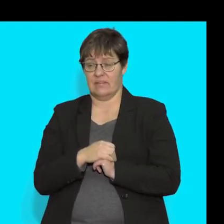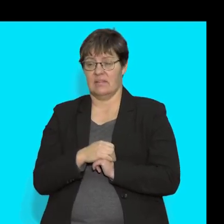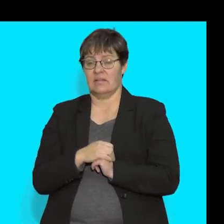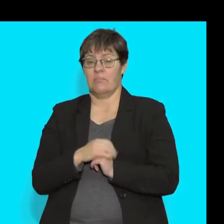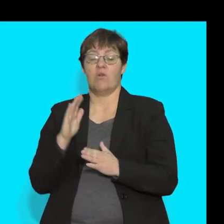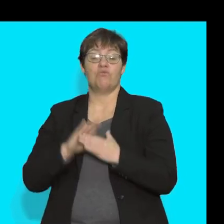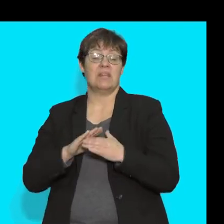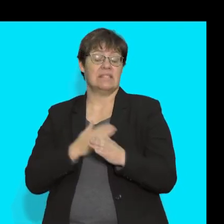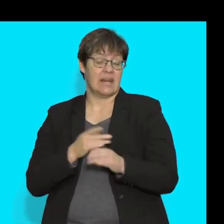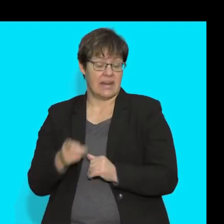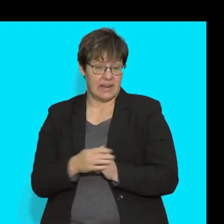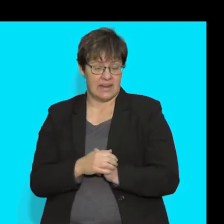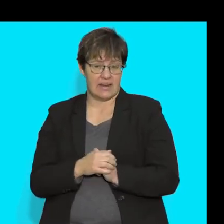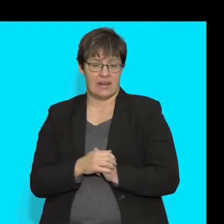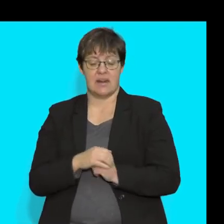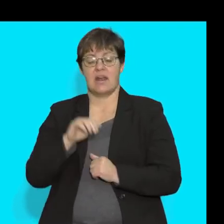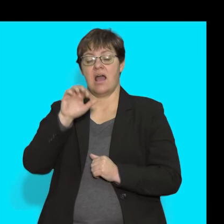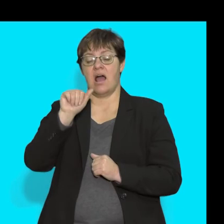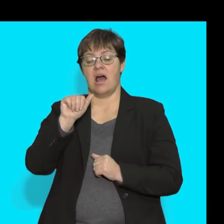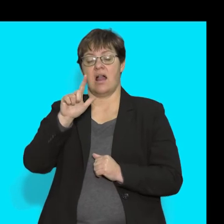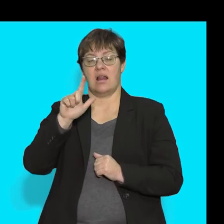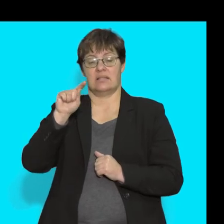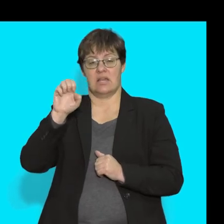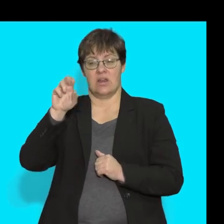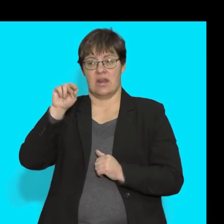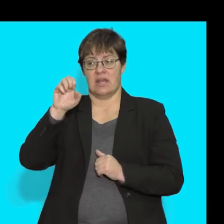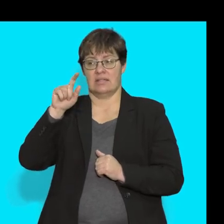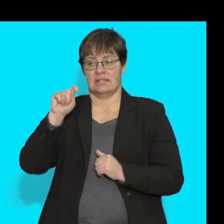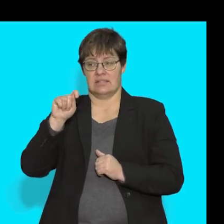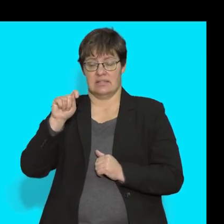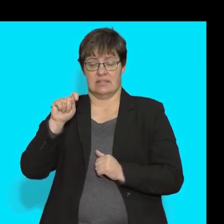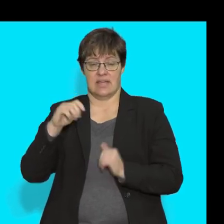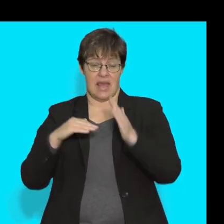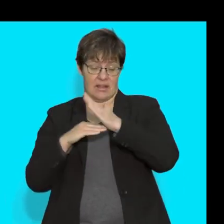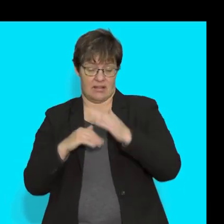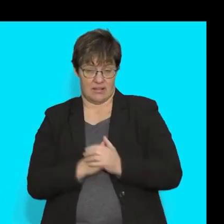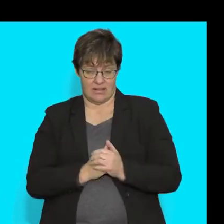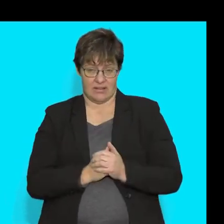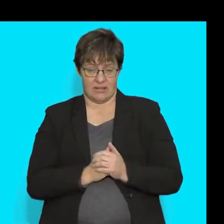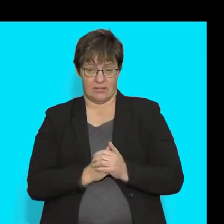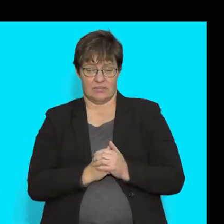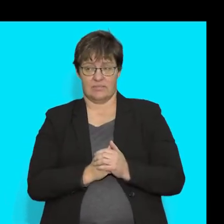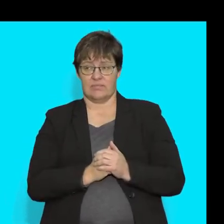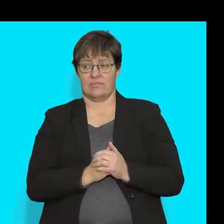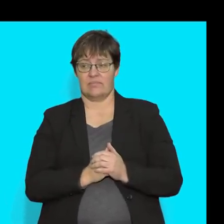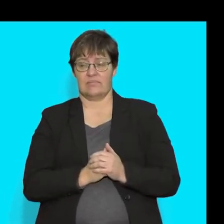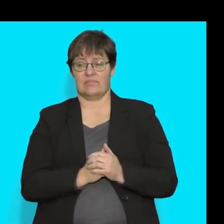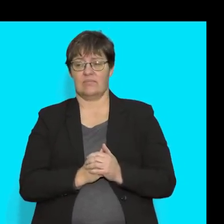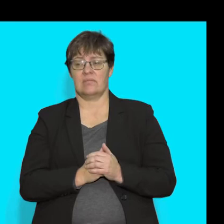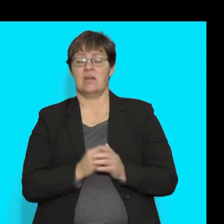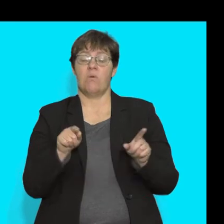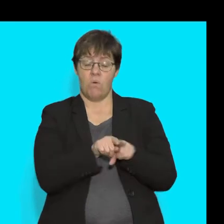DEF, right? And my reason for this will be alternate angles. And then I also know that